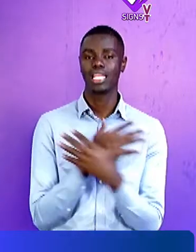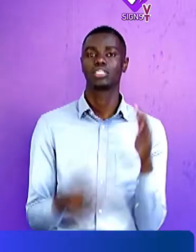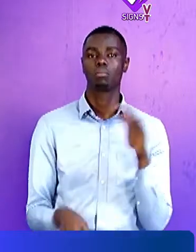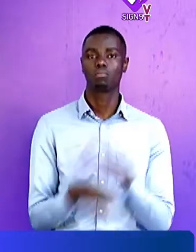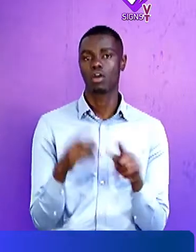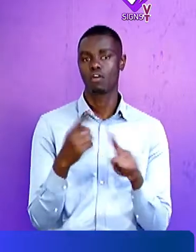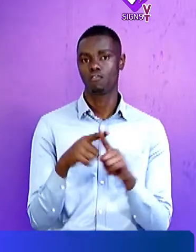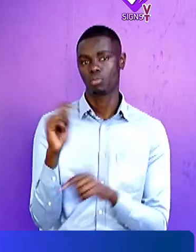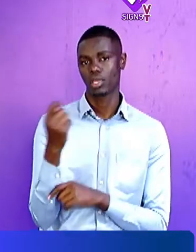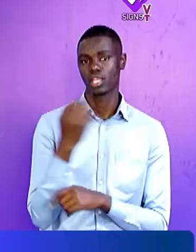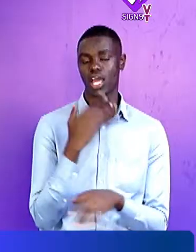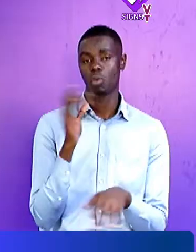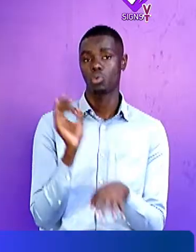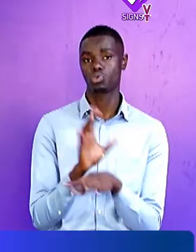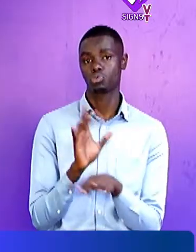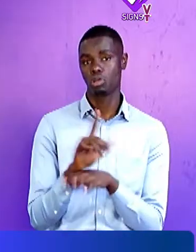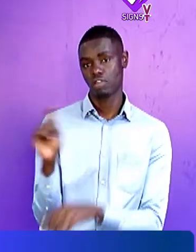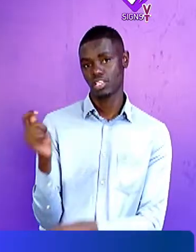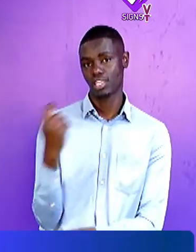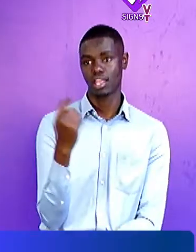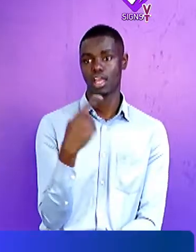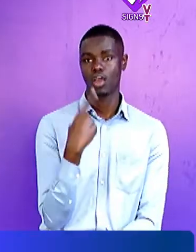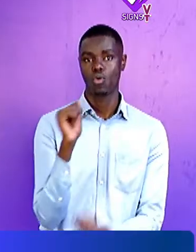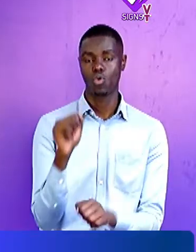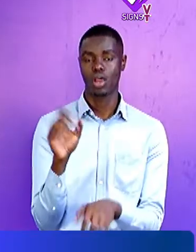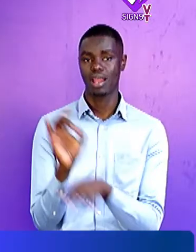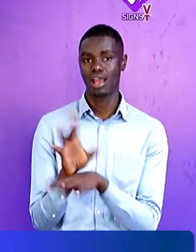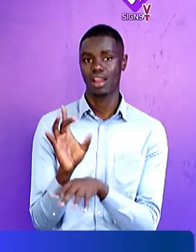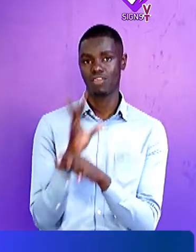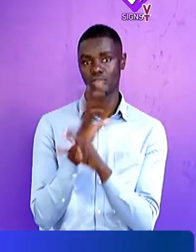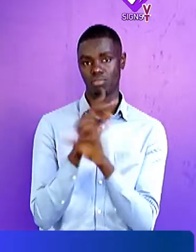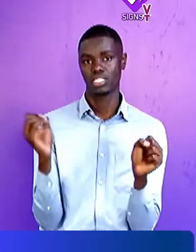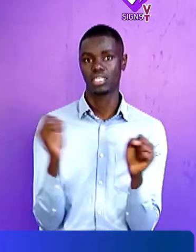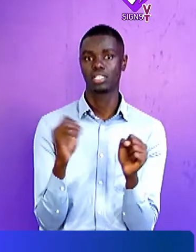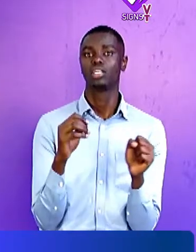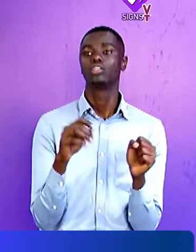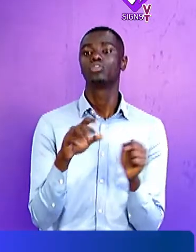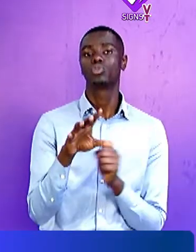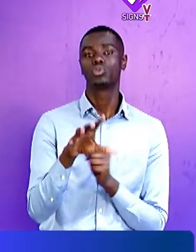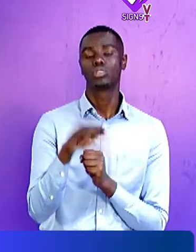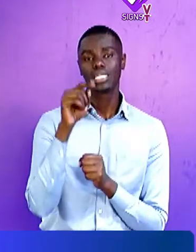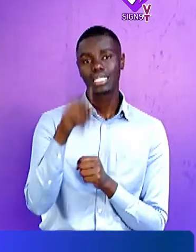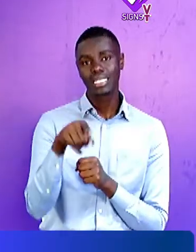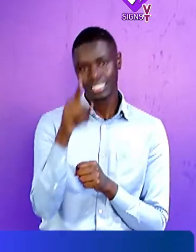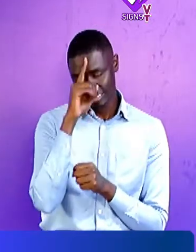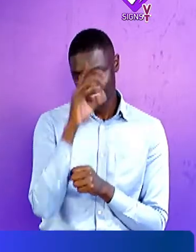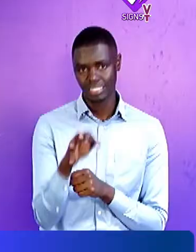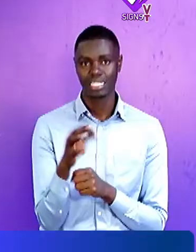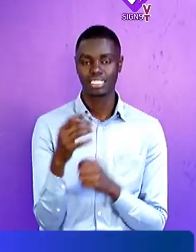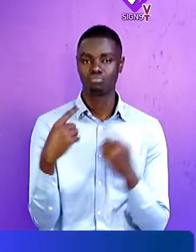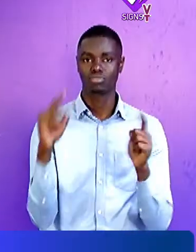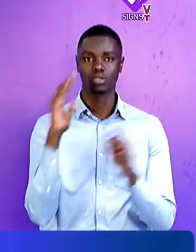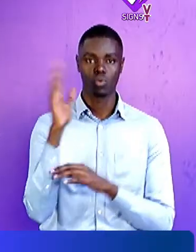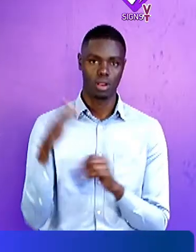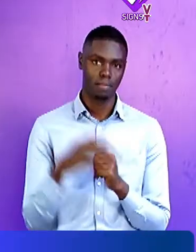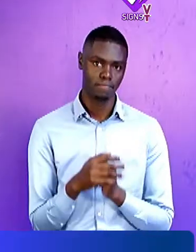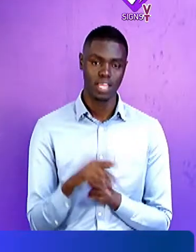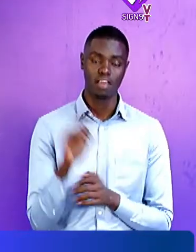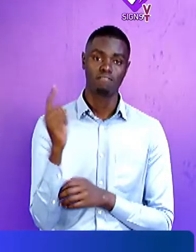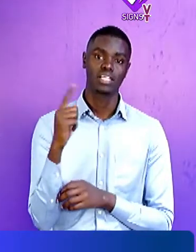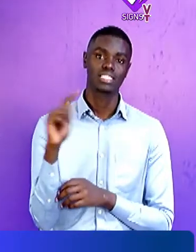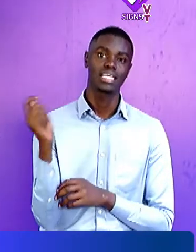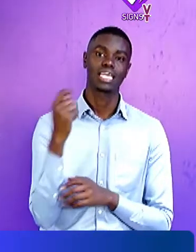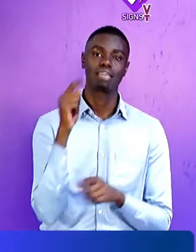And I want to advise Kenyans who can advise the president to tell him to take this route and we shall succeed. First of all,